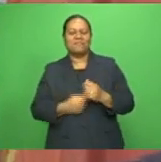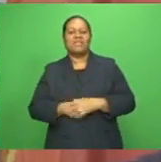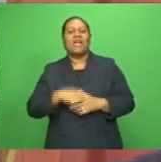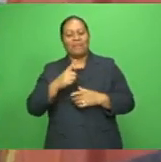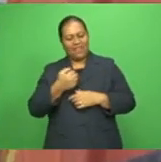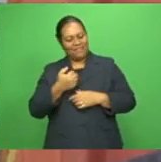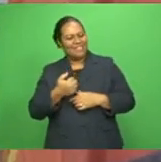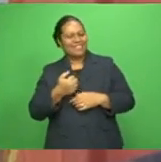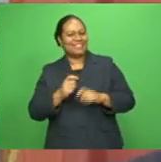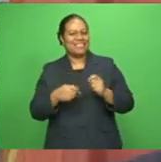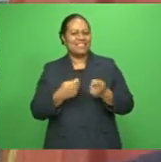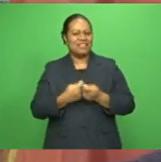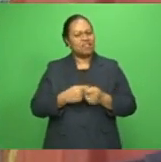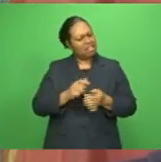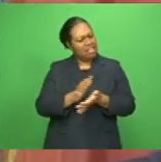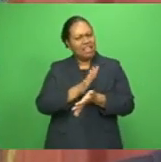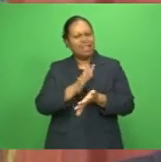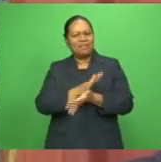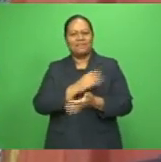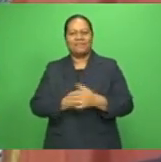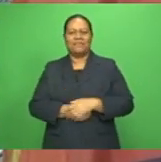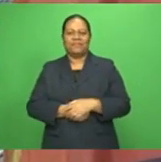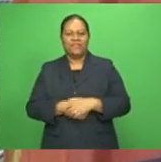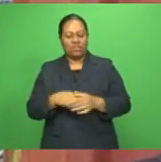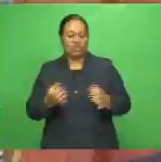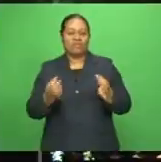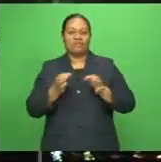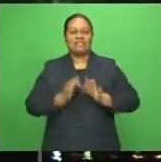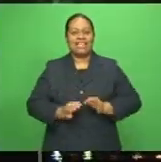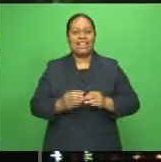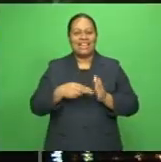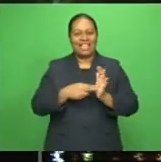6, and we're happy that Nandi decided to join as well.